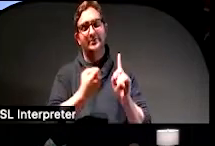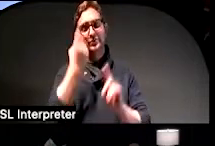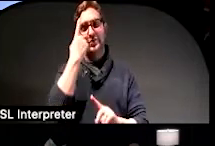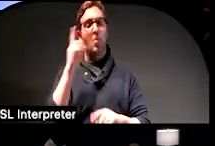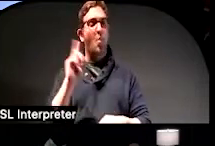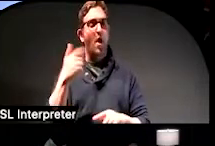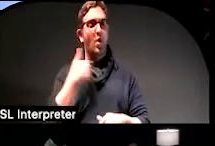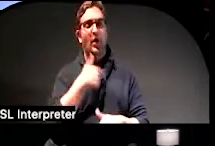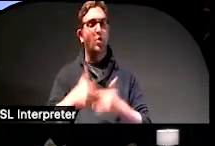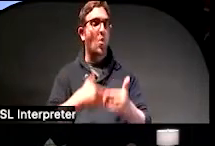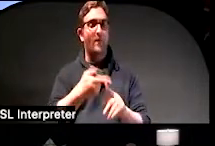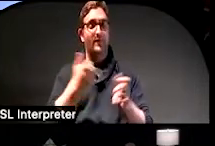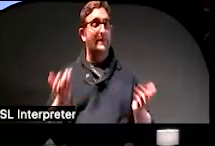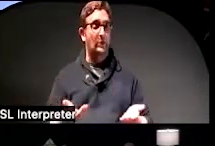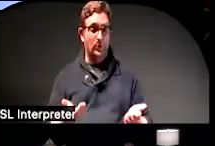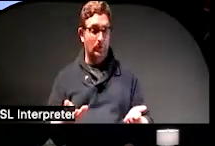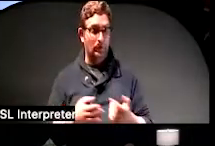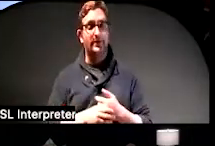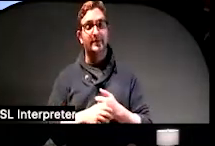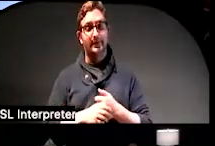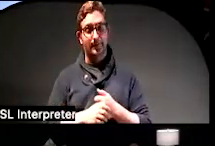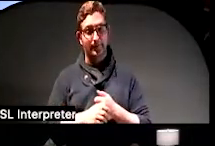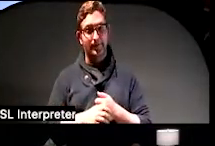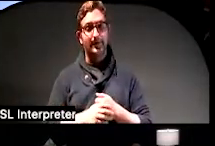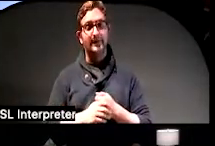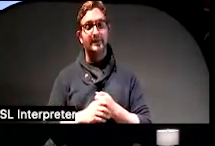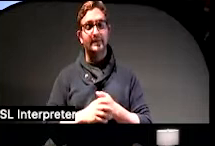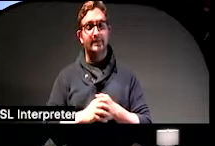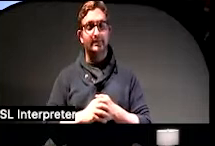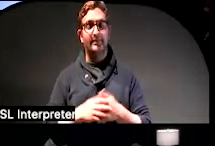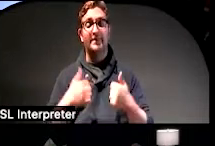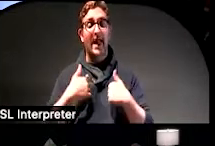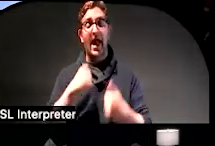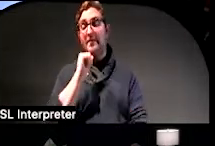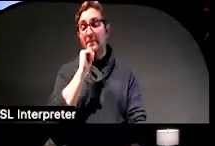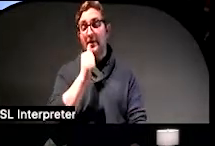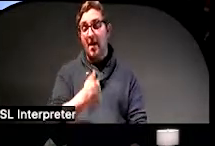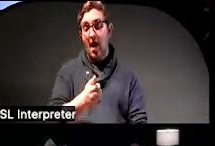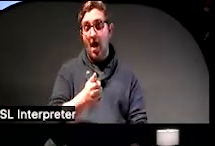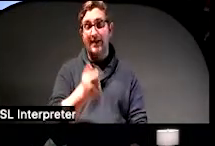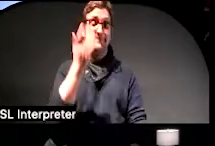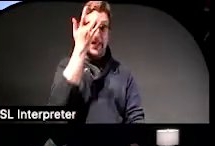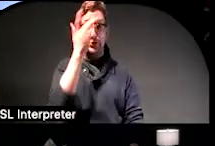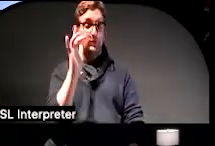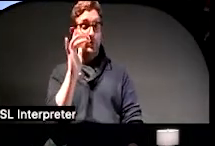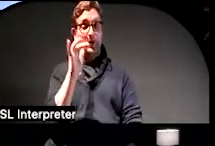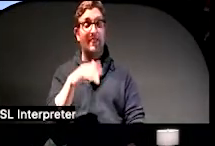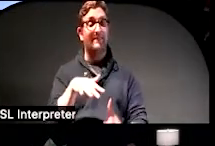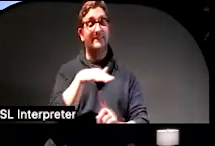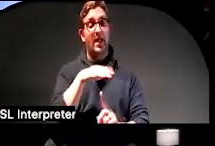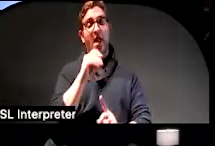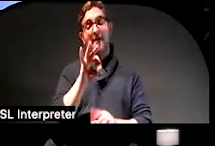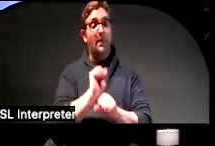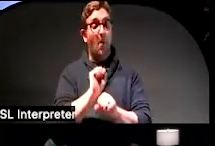go from here? Well, I am not a an expert in the field of employment,